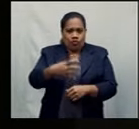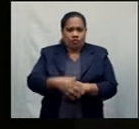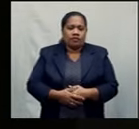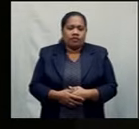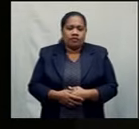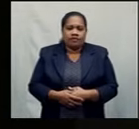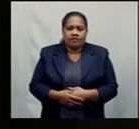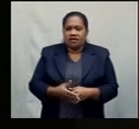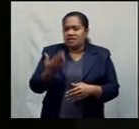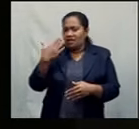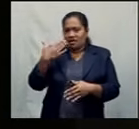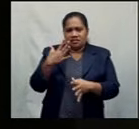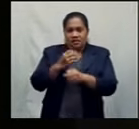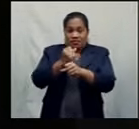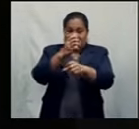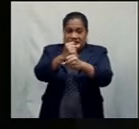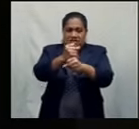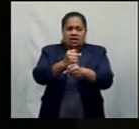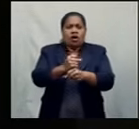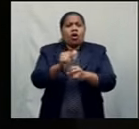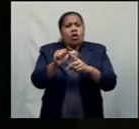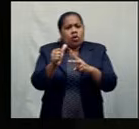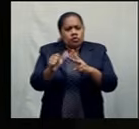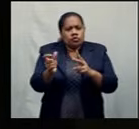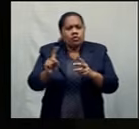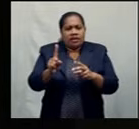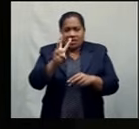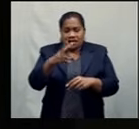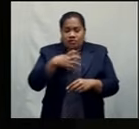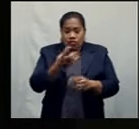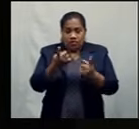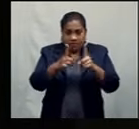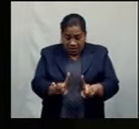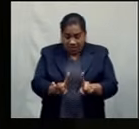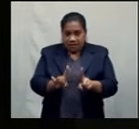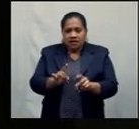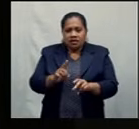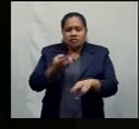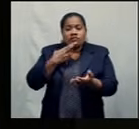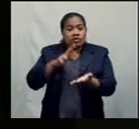the last update. And also 3 more deaths were recorded last night,